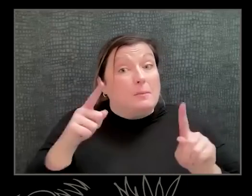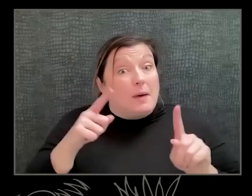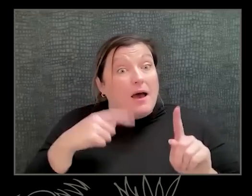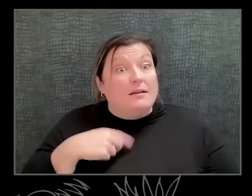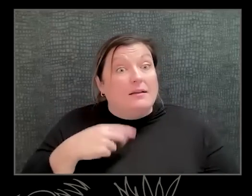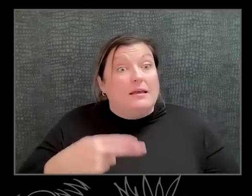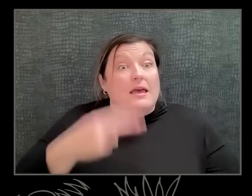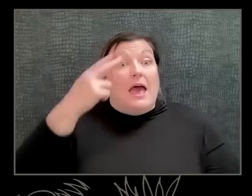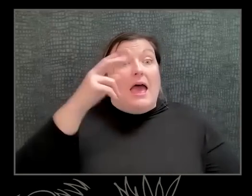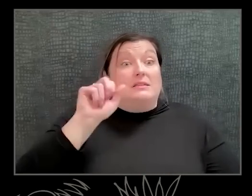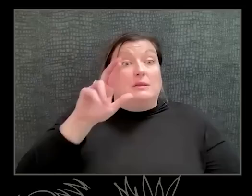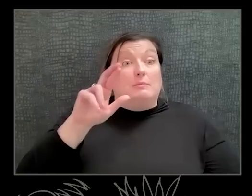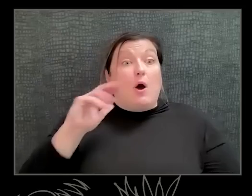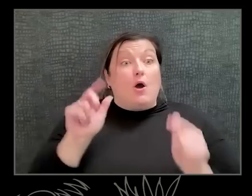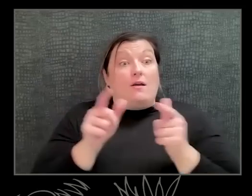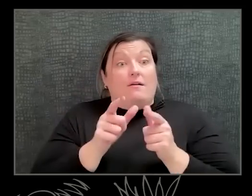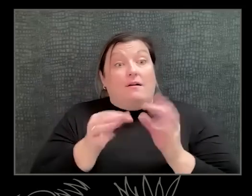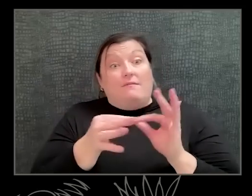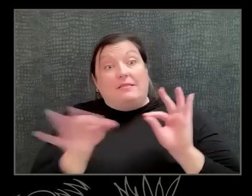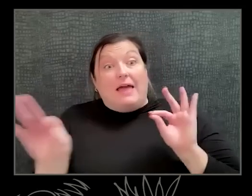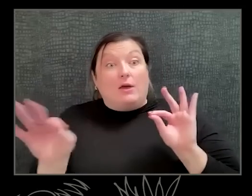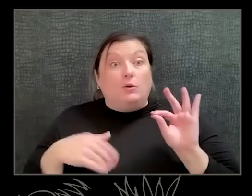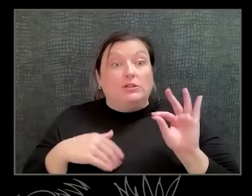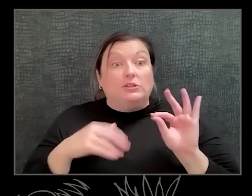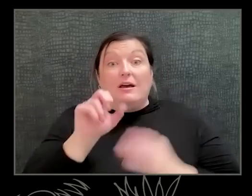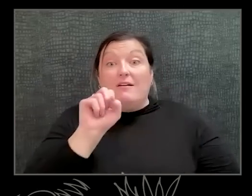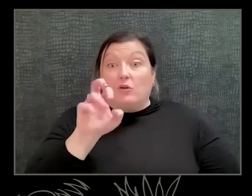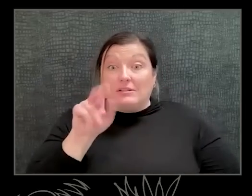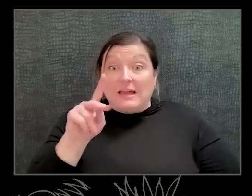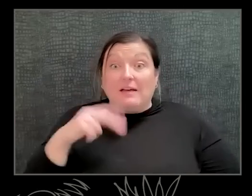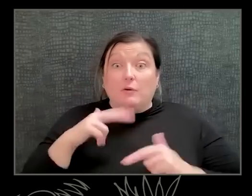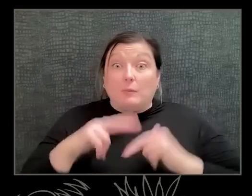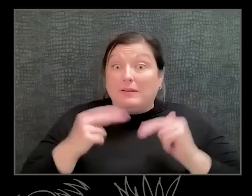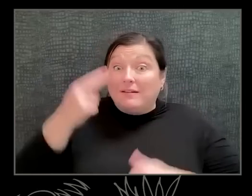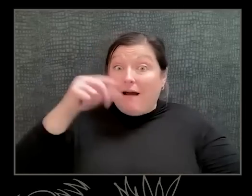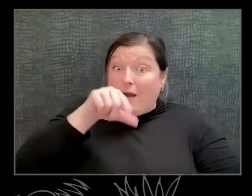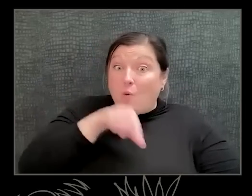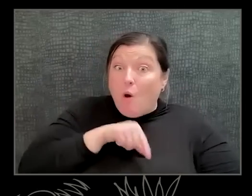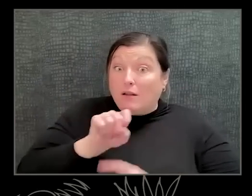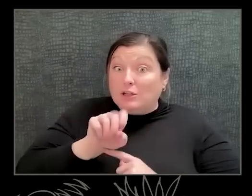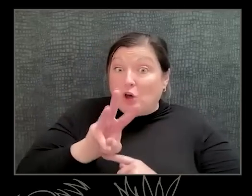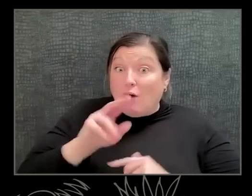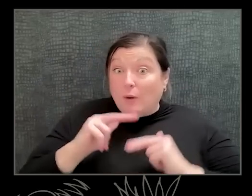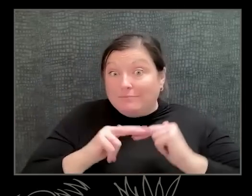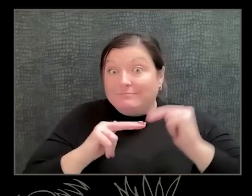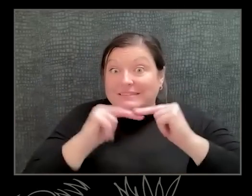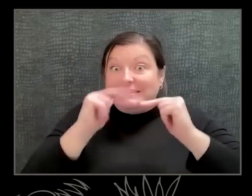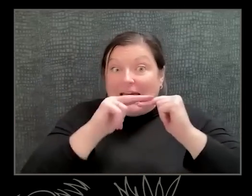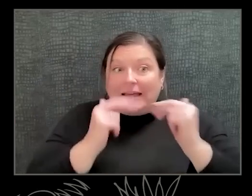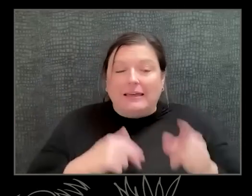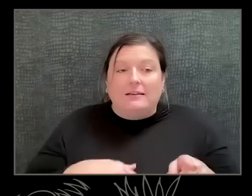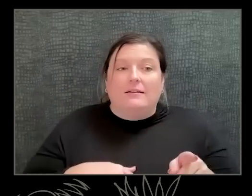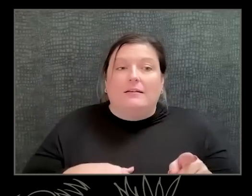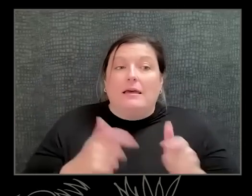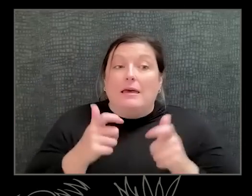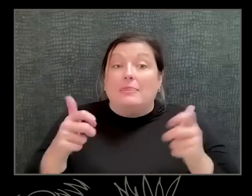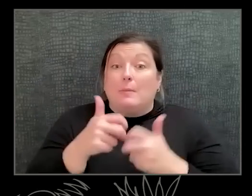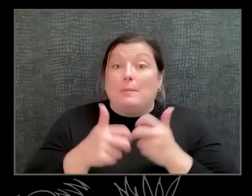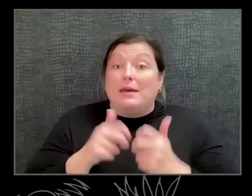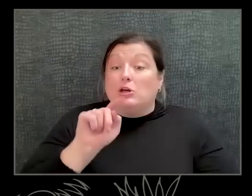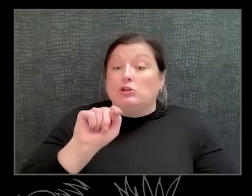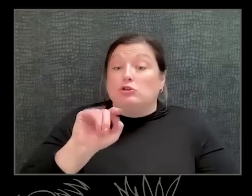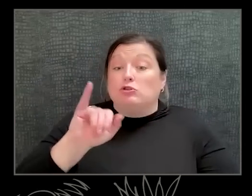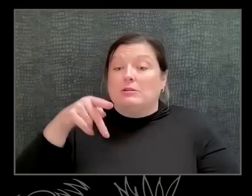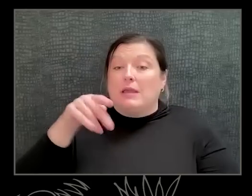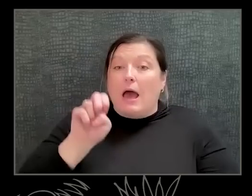any language and stack to building high quality, stable, and reliable software. I go on to say the biggest problem with TypeScript and Node is